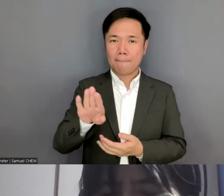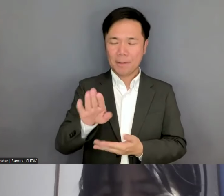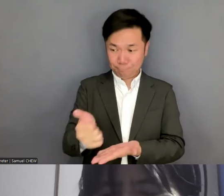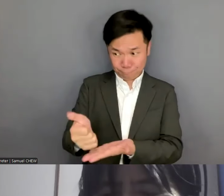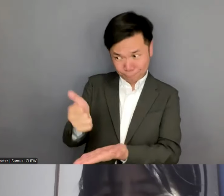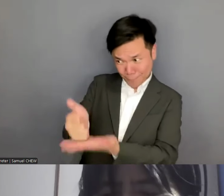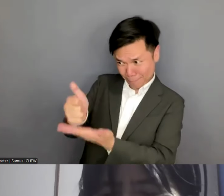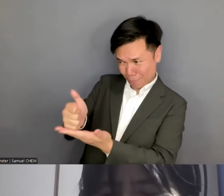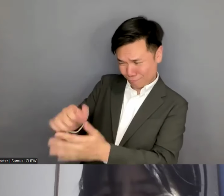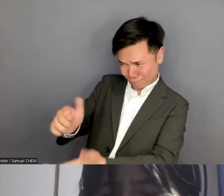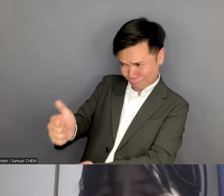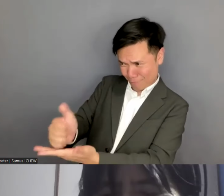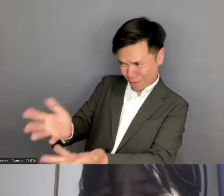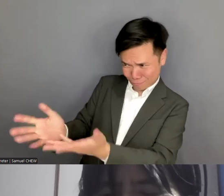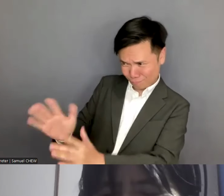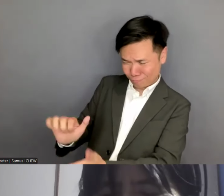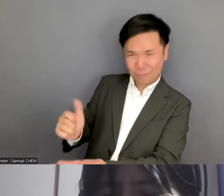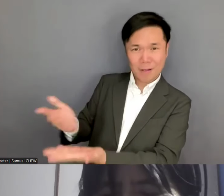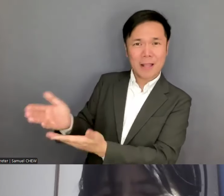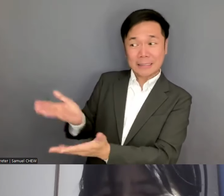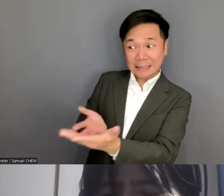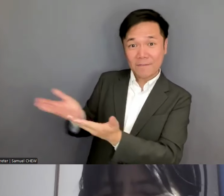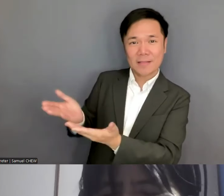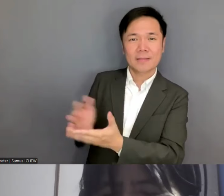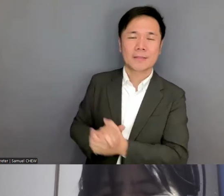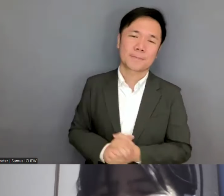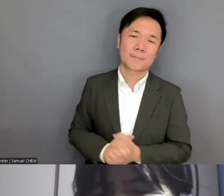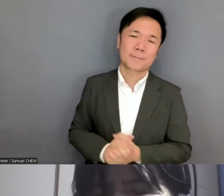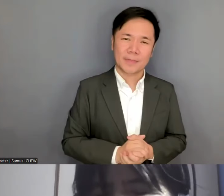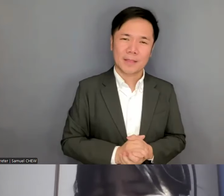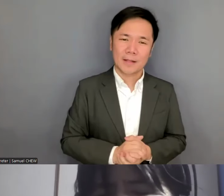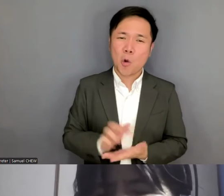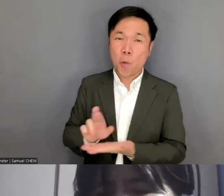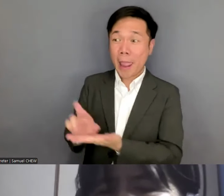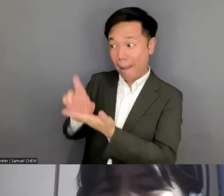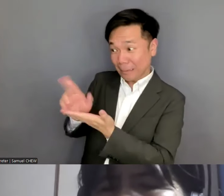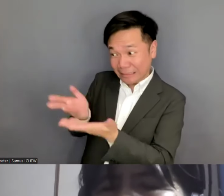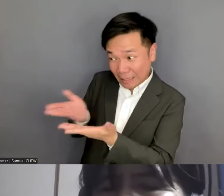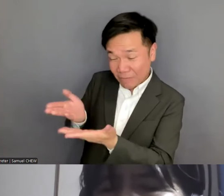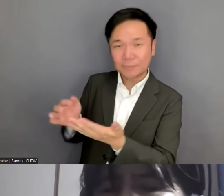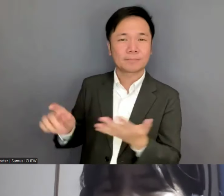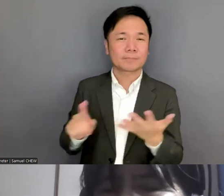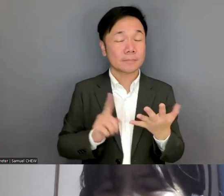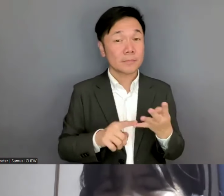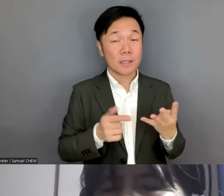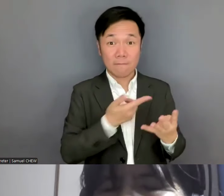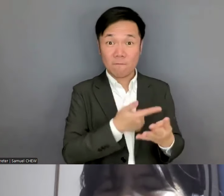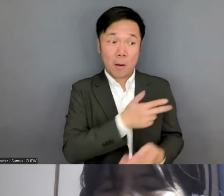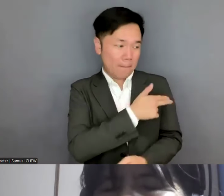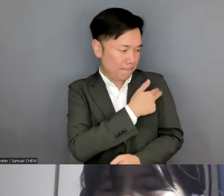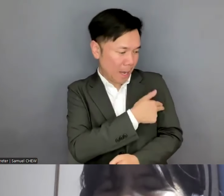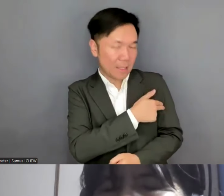Affordable and accessible healthcare facility, and then regular medical checkups and